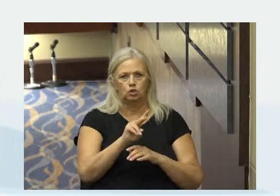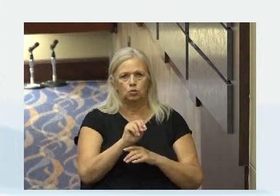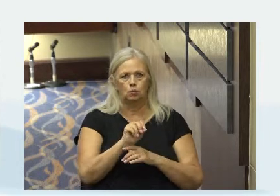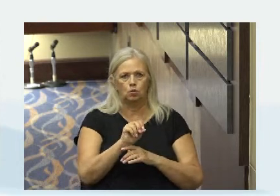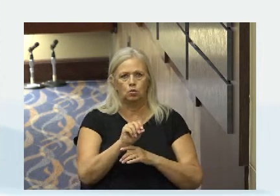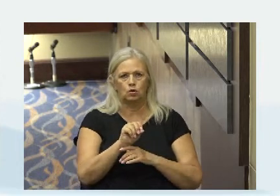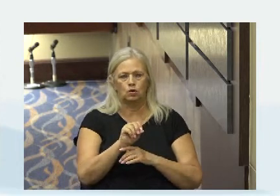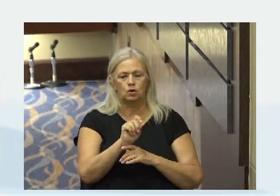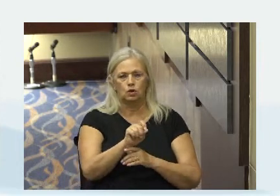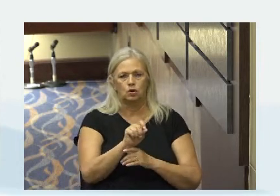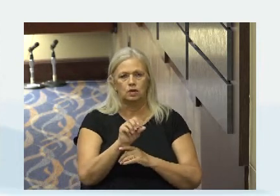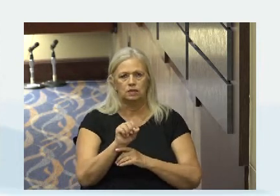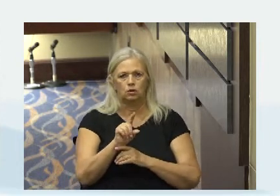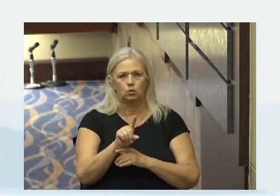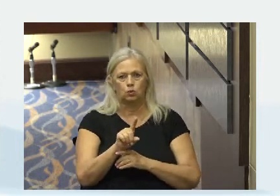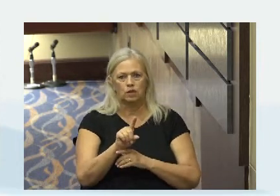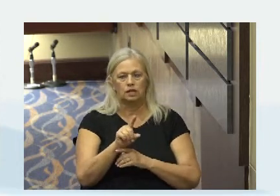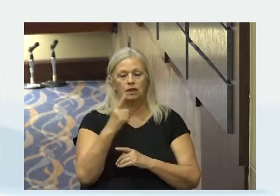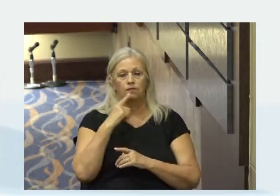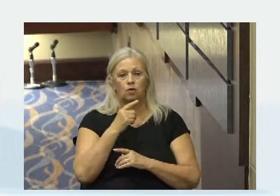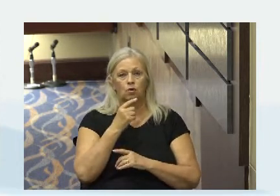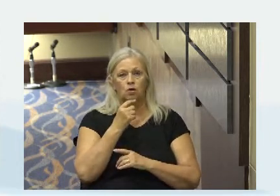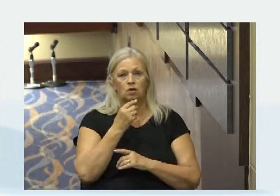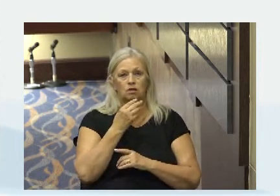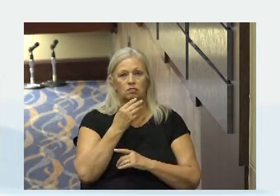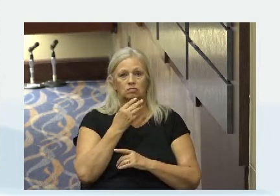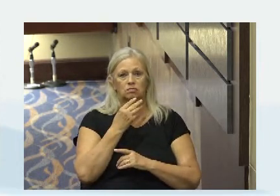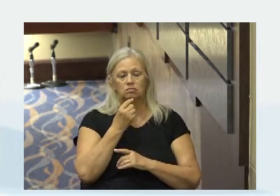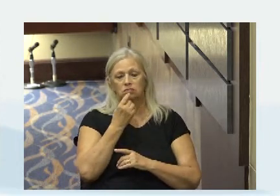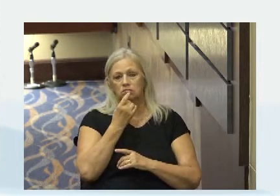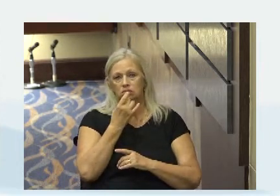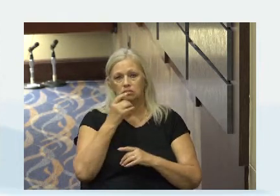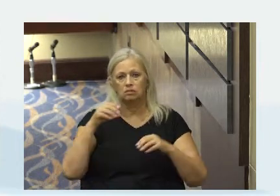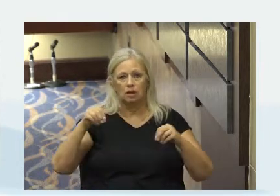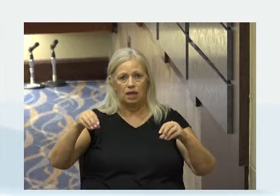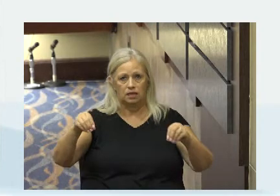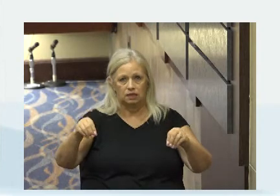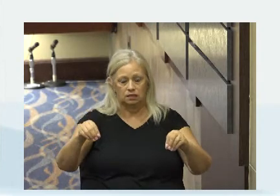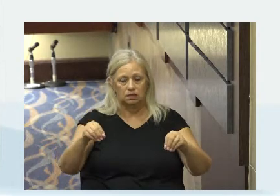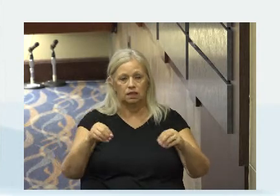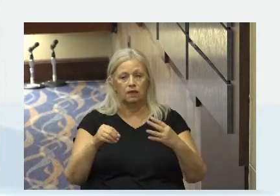million for the decorative lighting at these 4 locations.